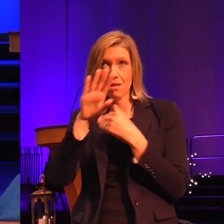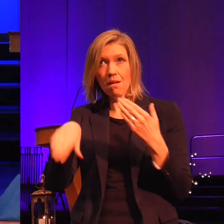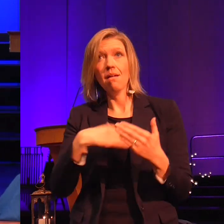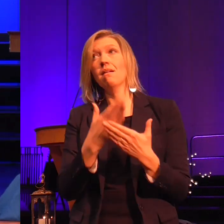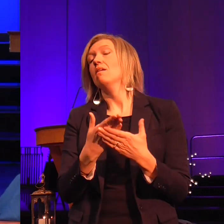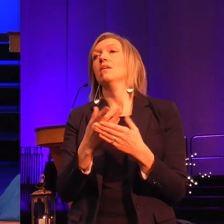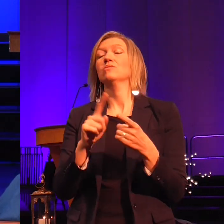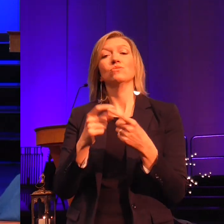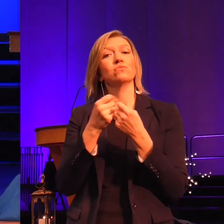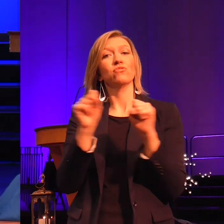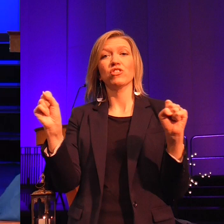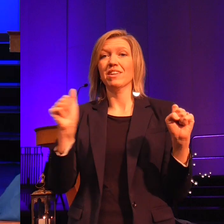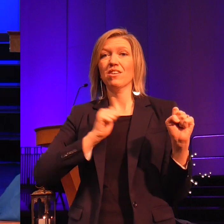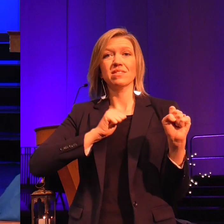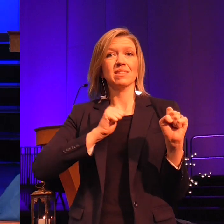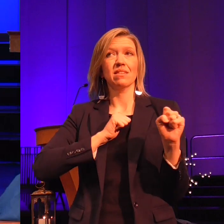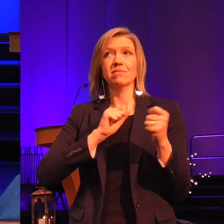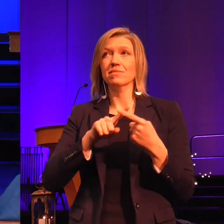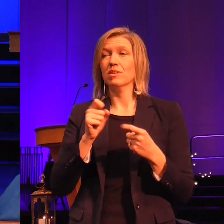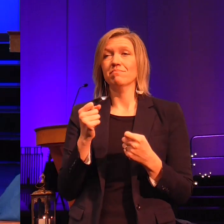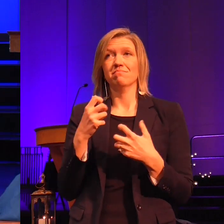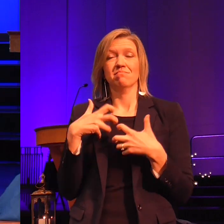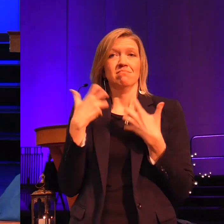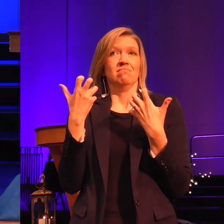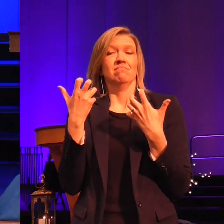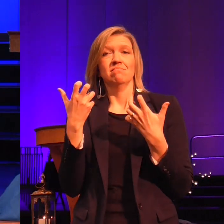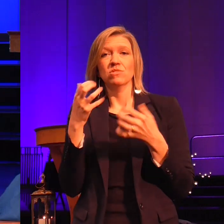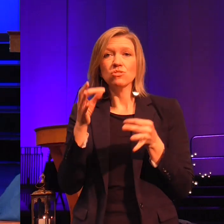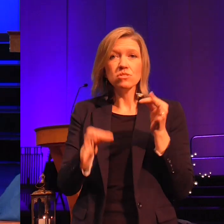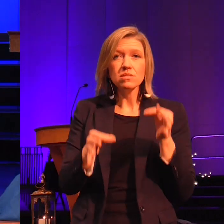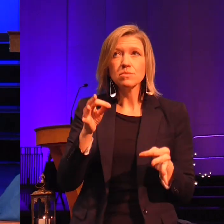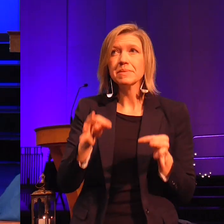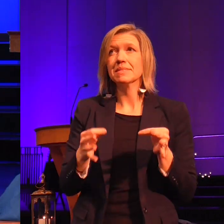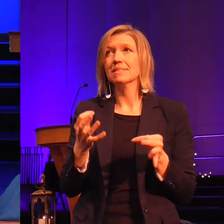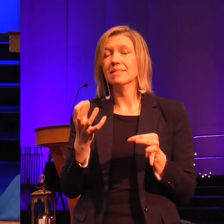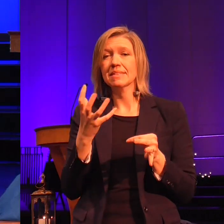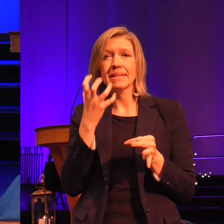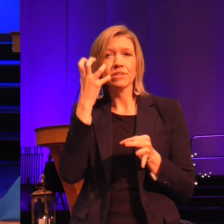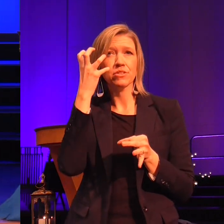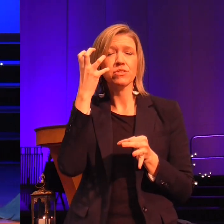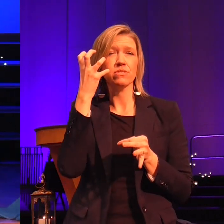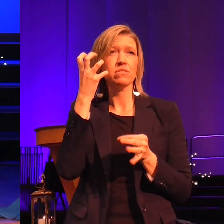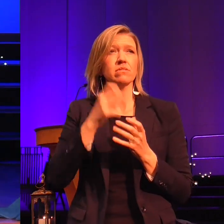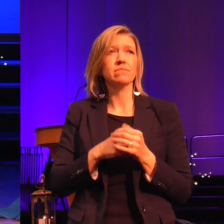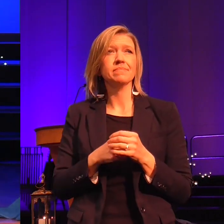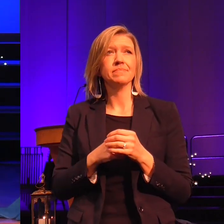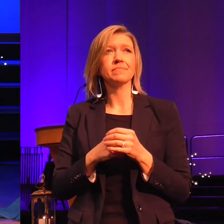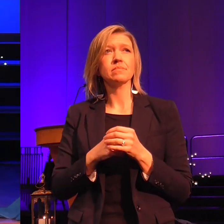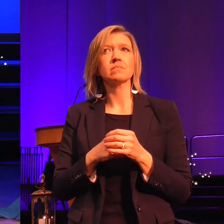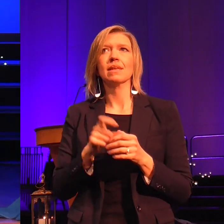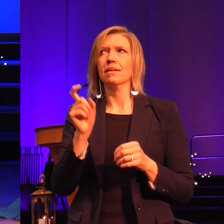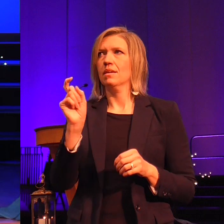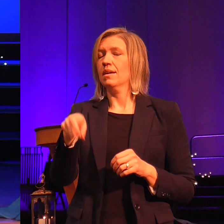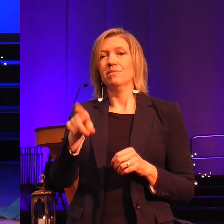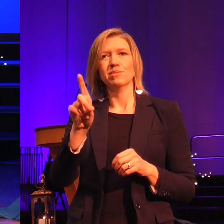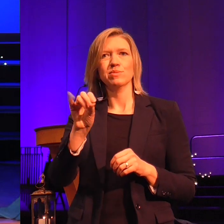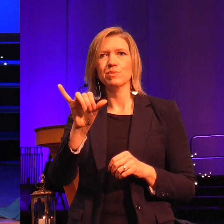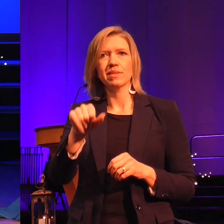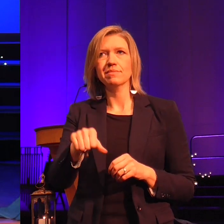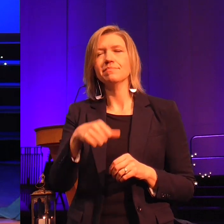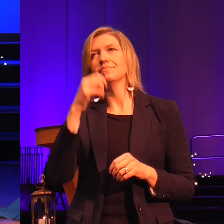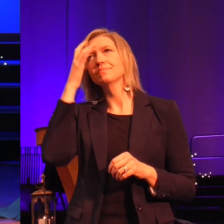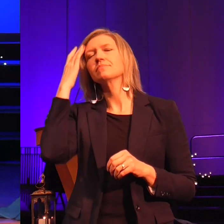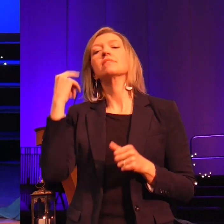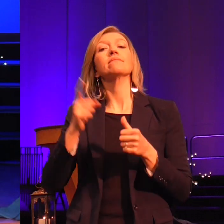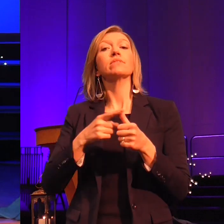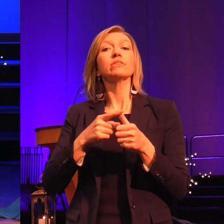free ourselves from our resentments and judgments and angers. And so we have to do that. So the first